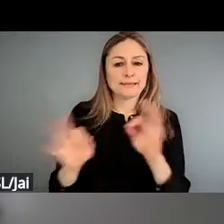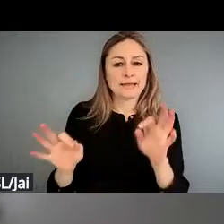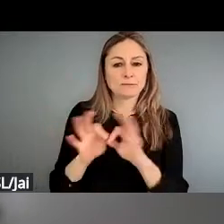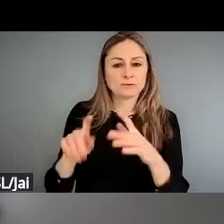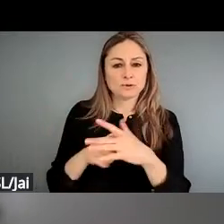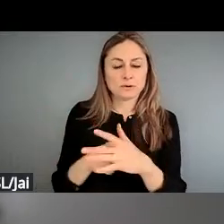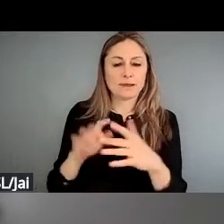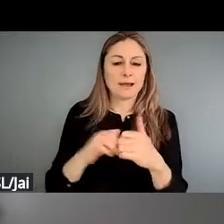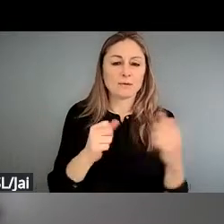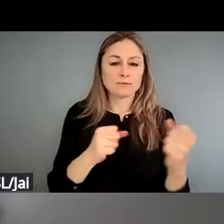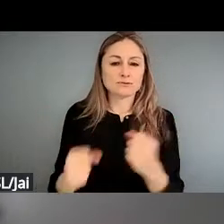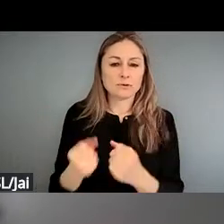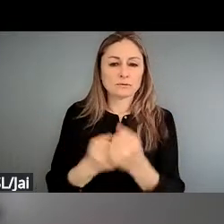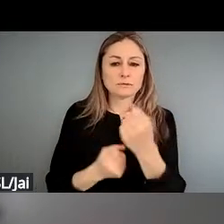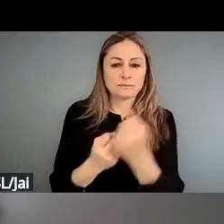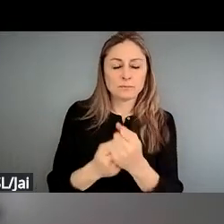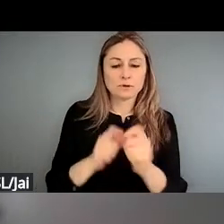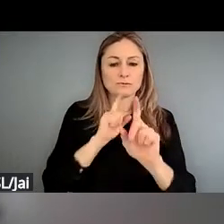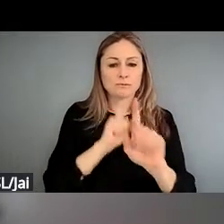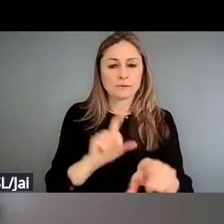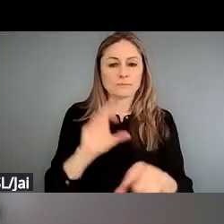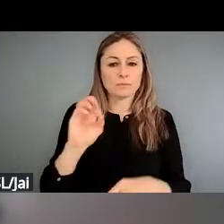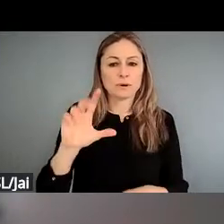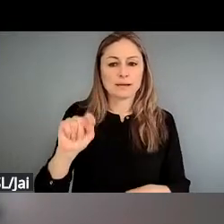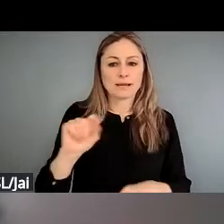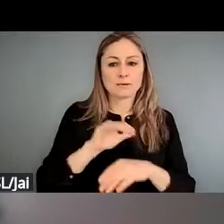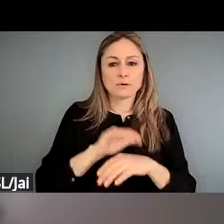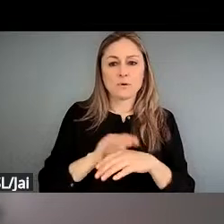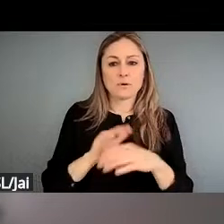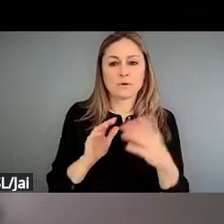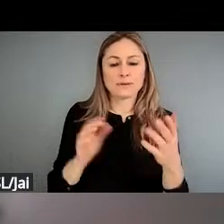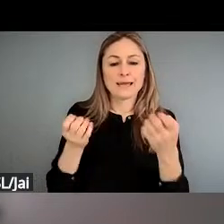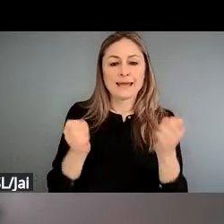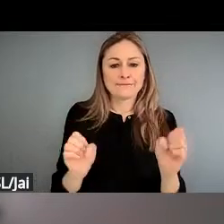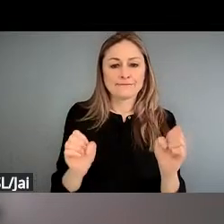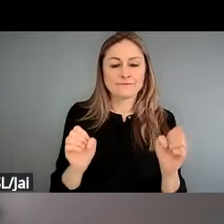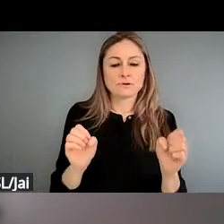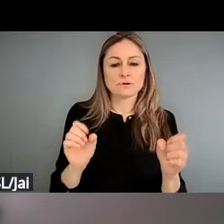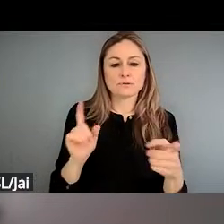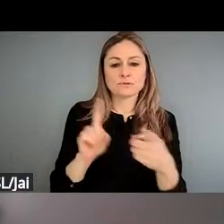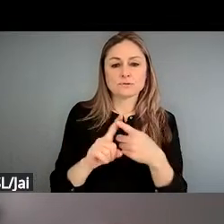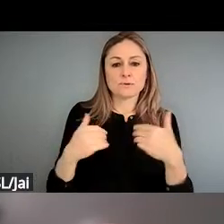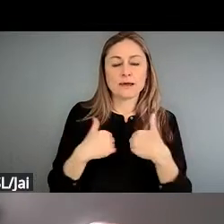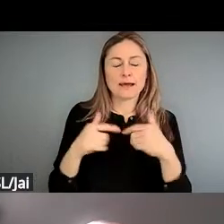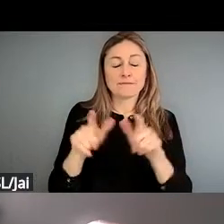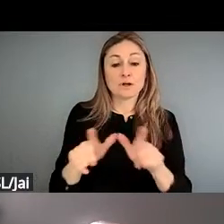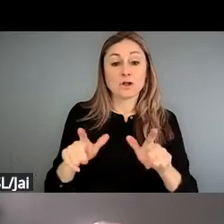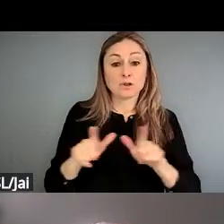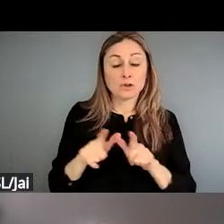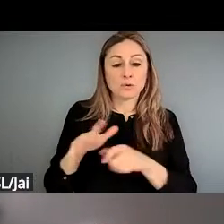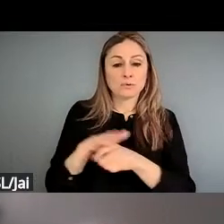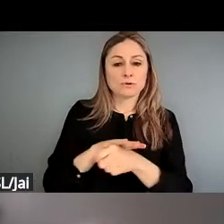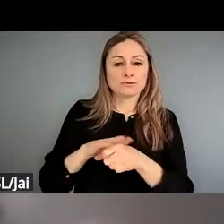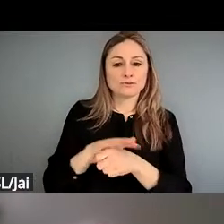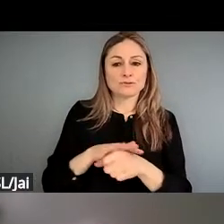strongly support and report out on efforts to have local jurisdictions,